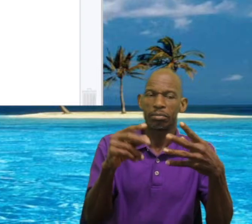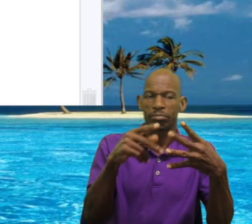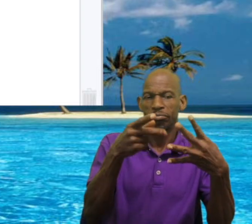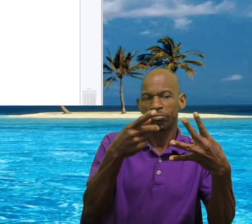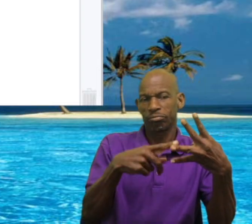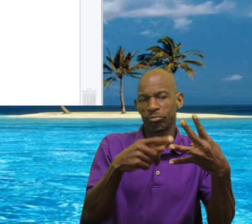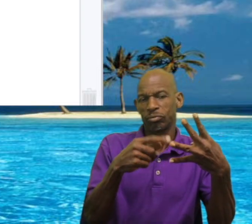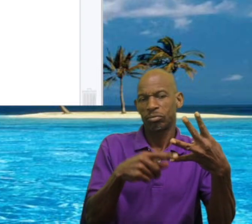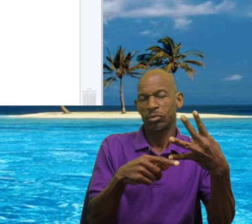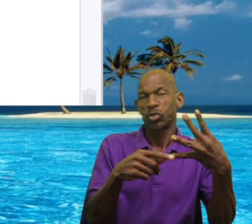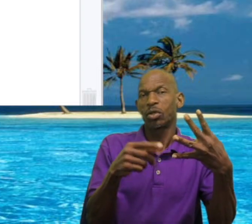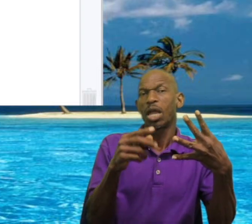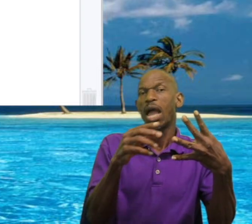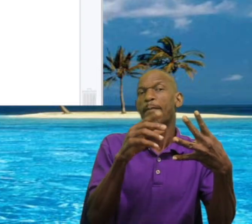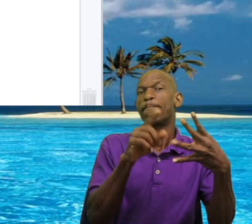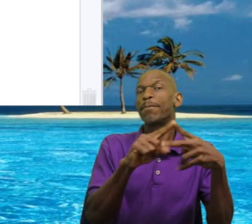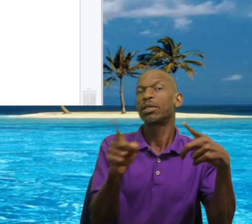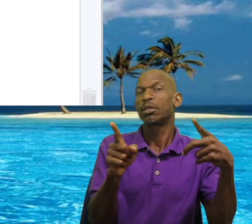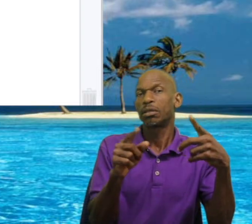Right.